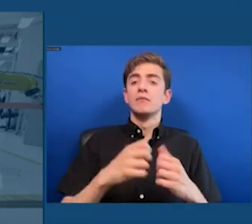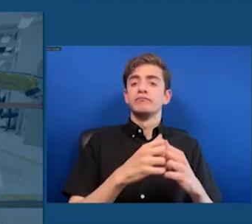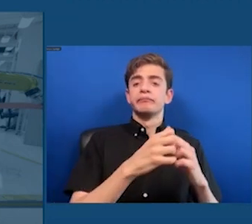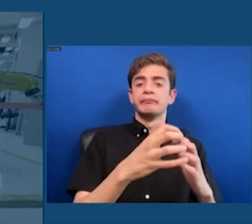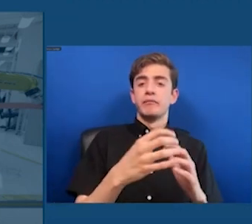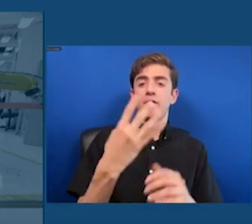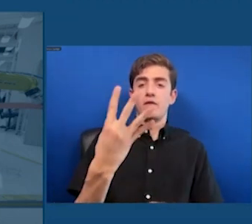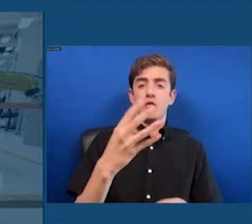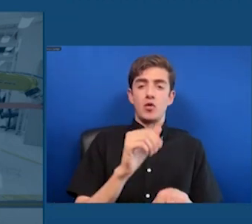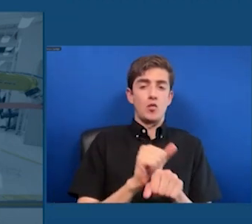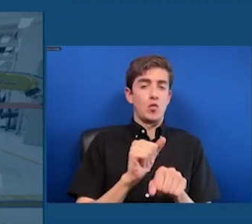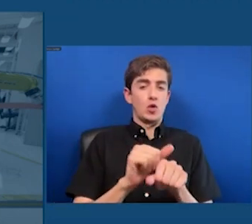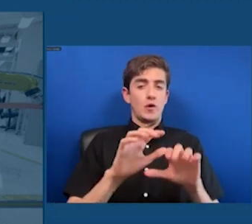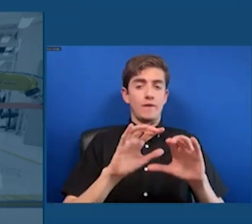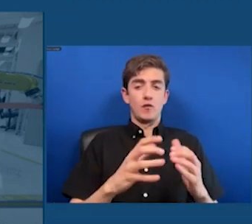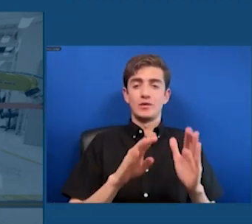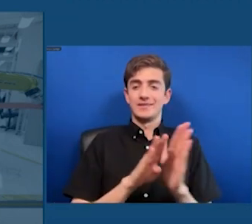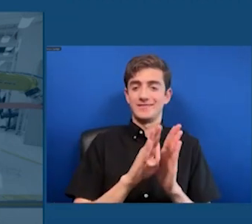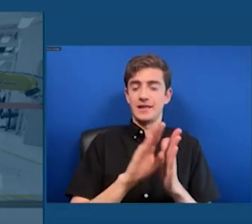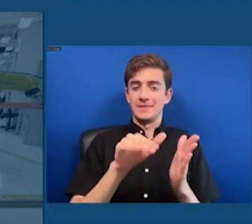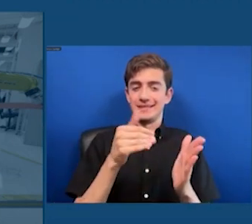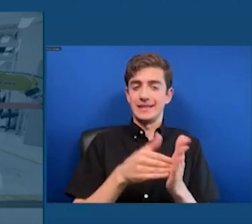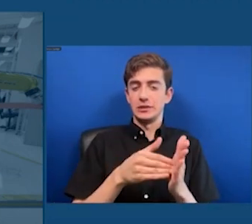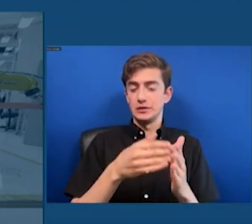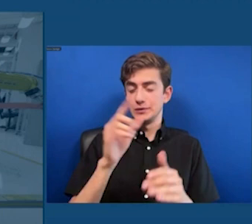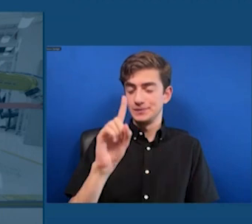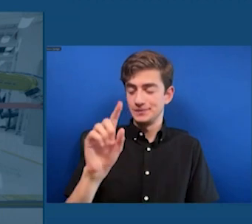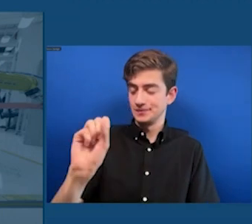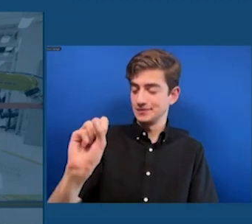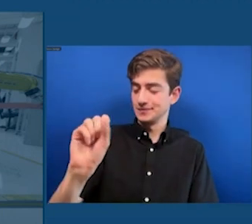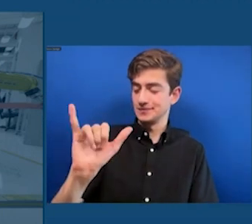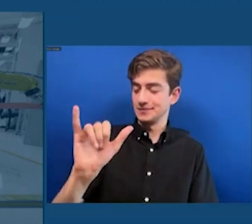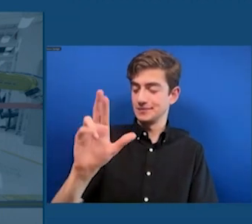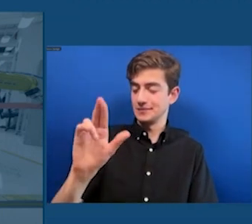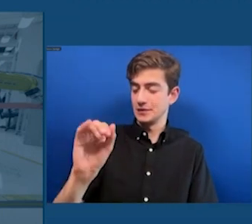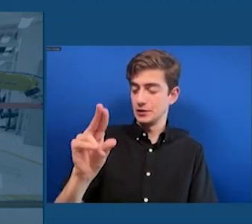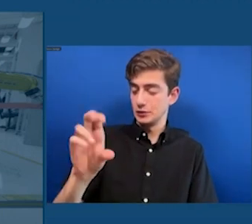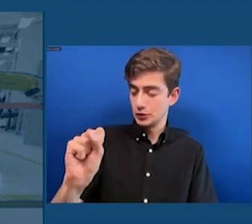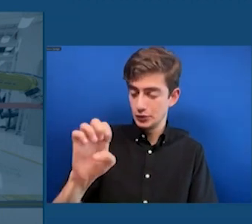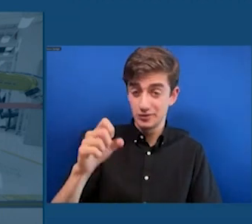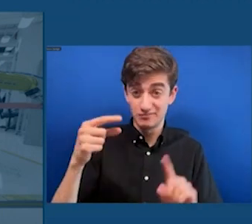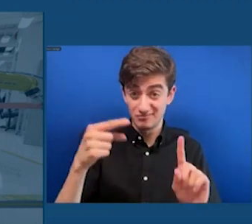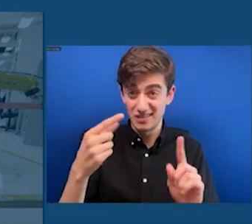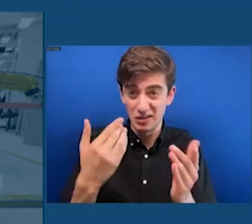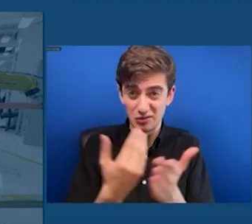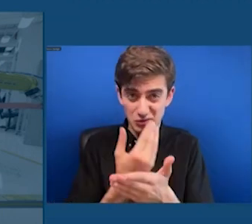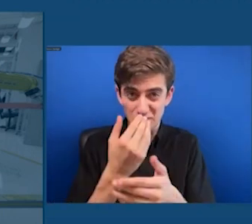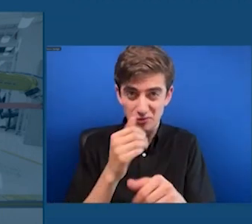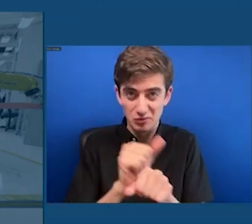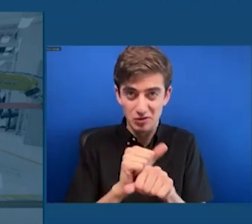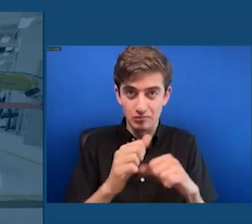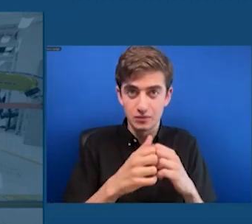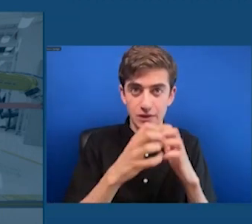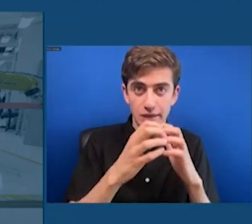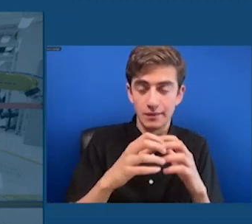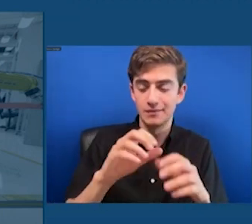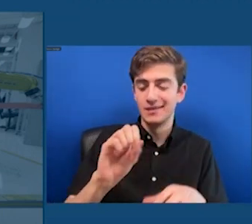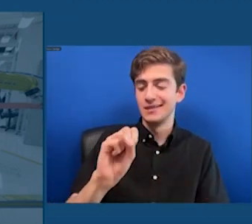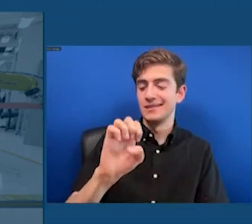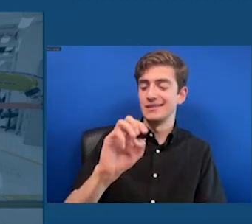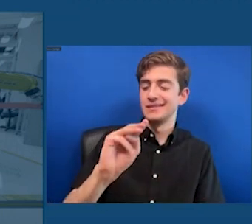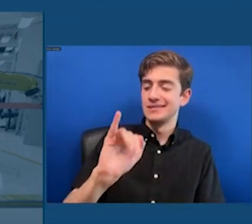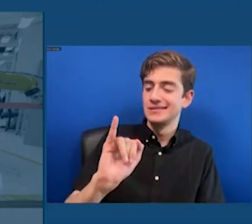the 190 corridor, where all the new jobs are coming, semiconductors, need I say Micron, and so many other areas